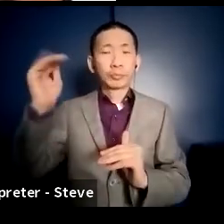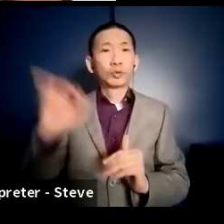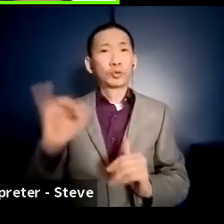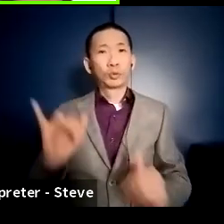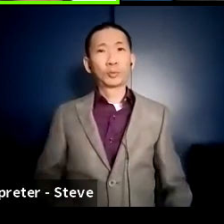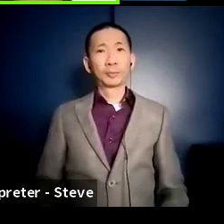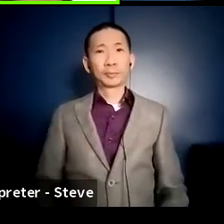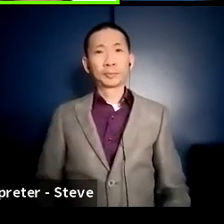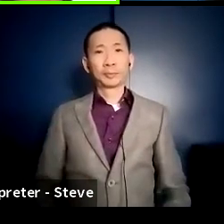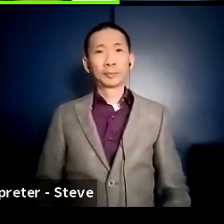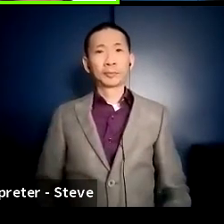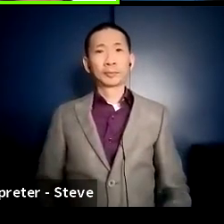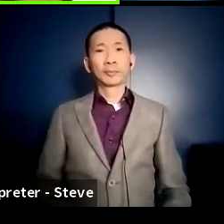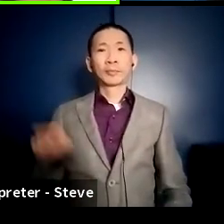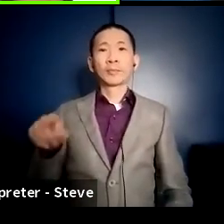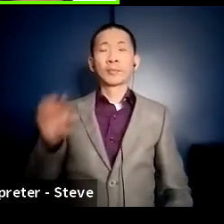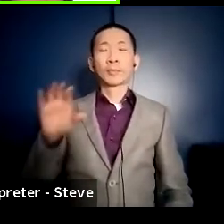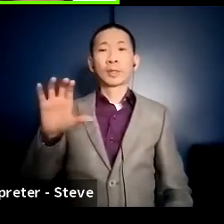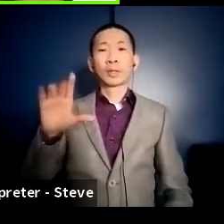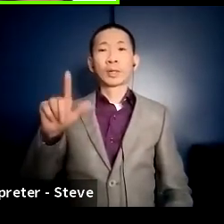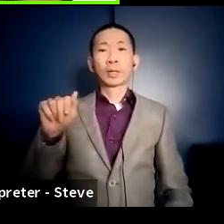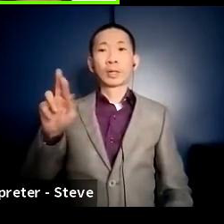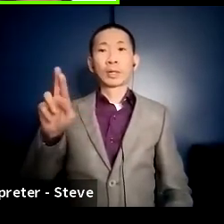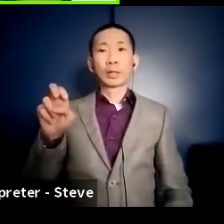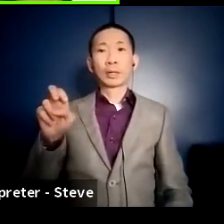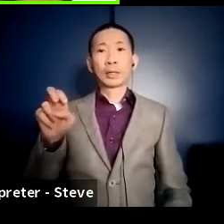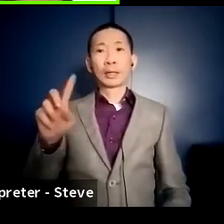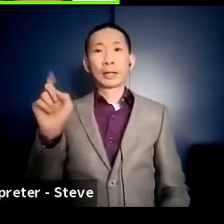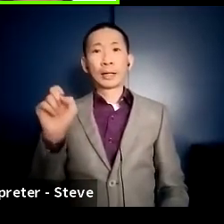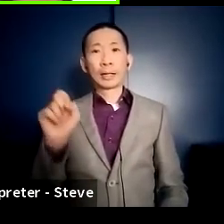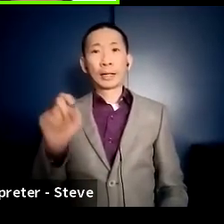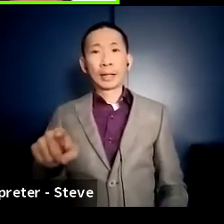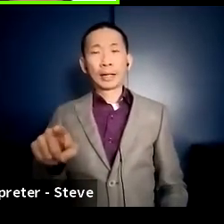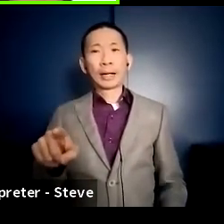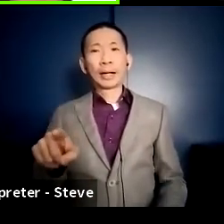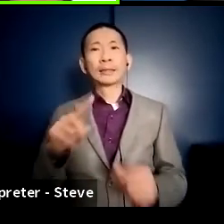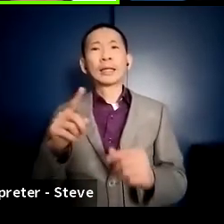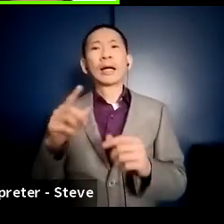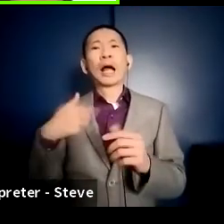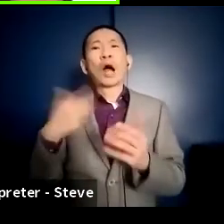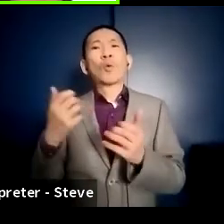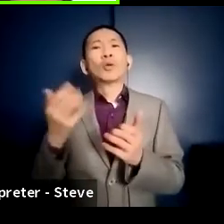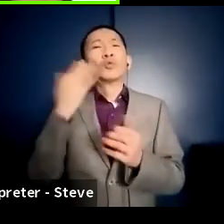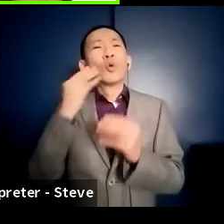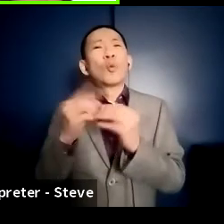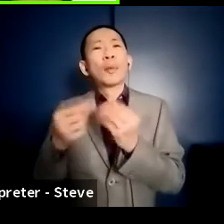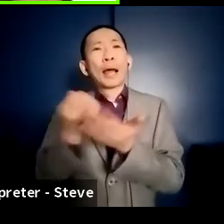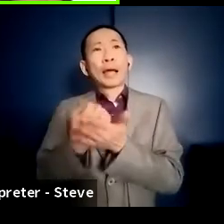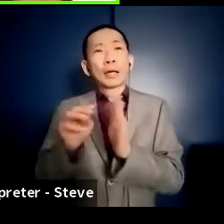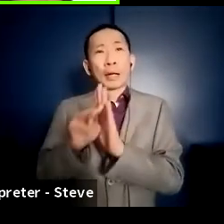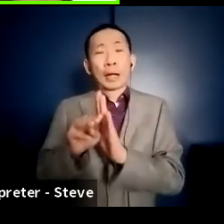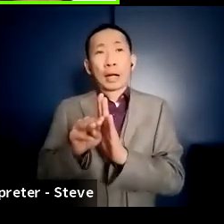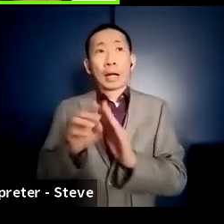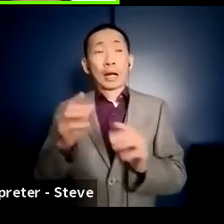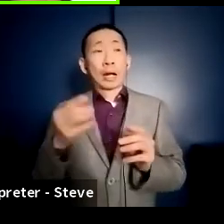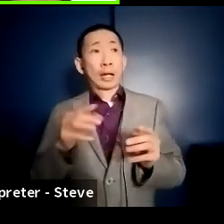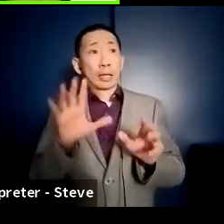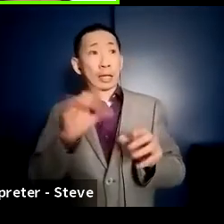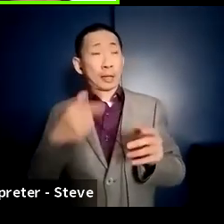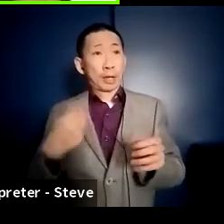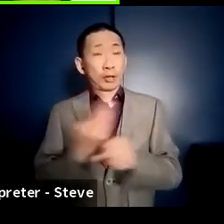Mm-hmm. Claire had asked, I'd love to hear more examples of other economic models. The company I'm a part of uses the free theater movement to